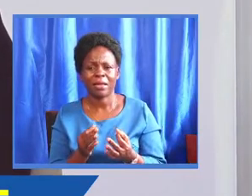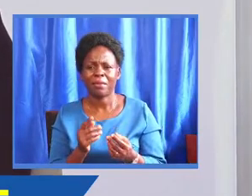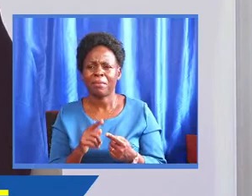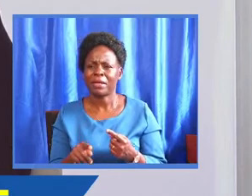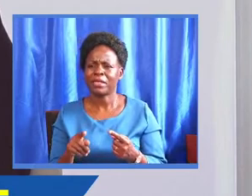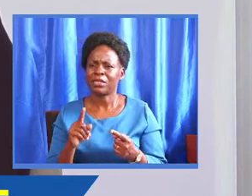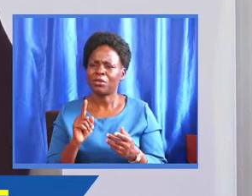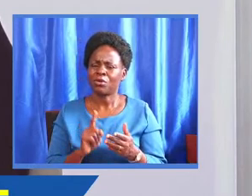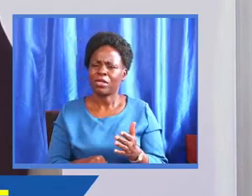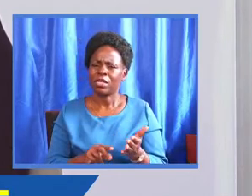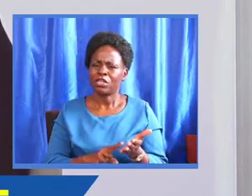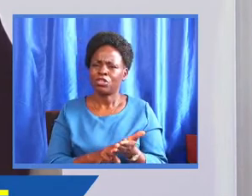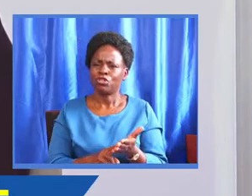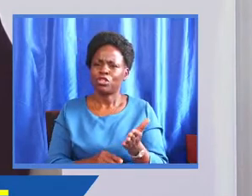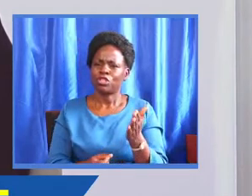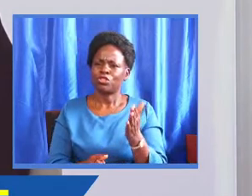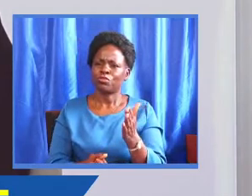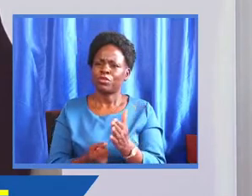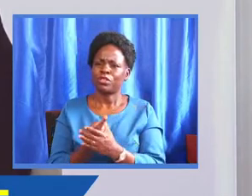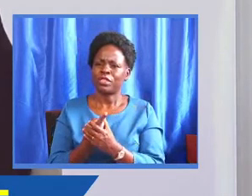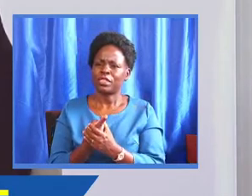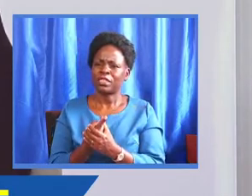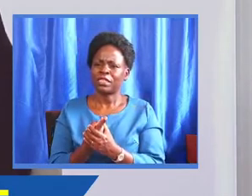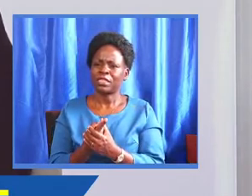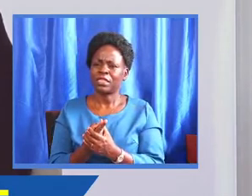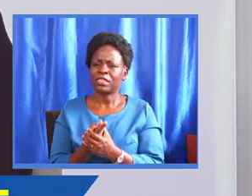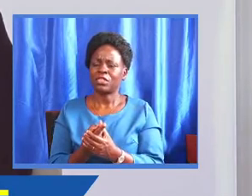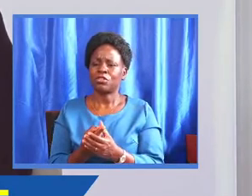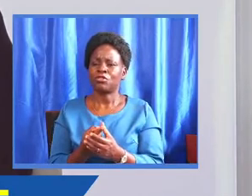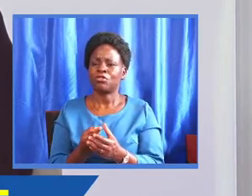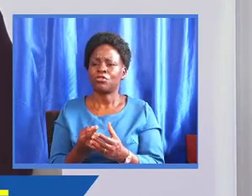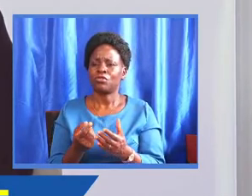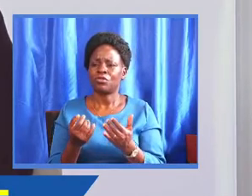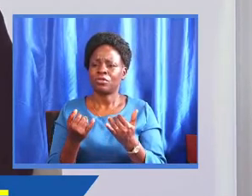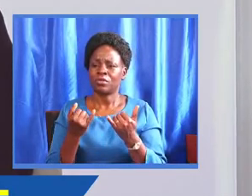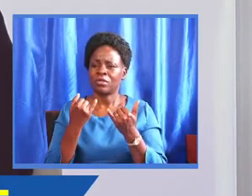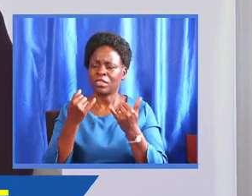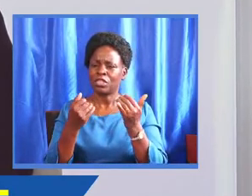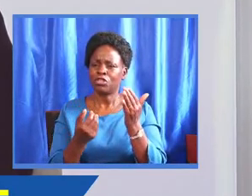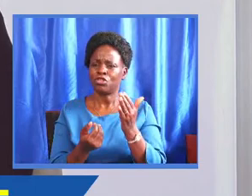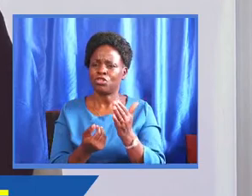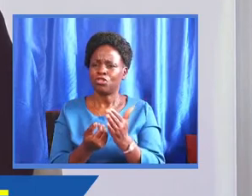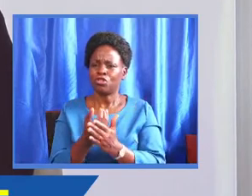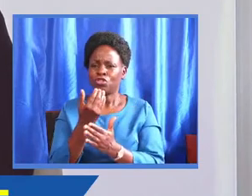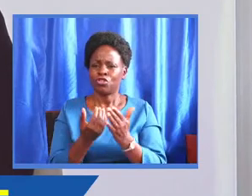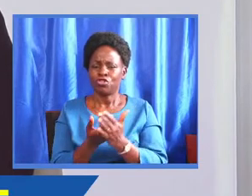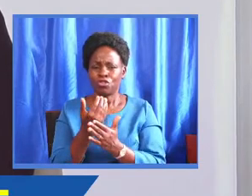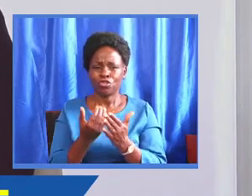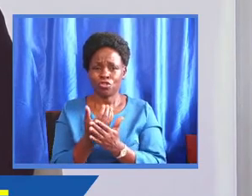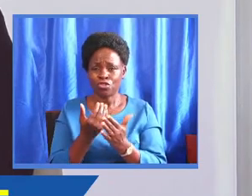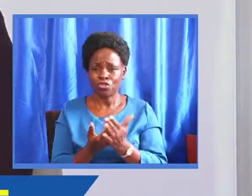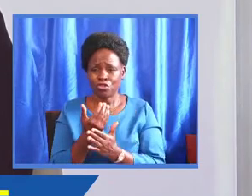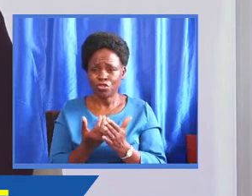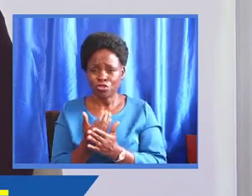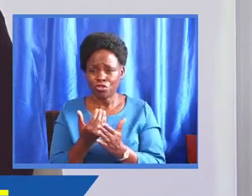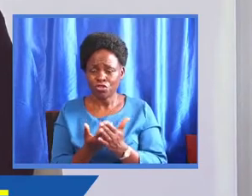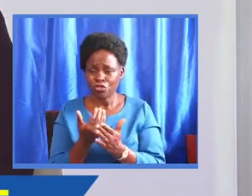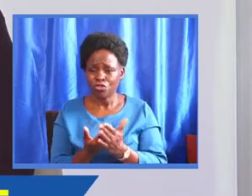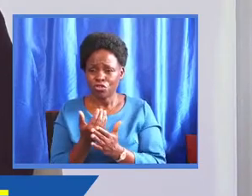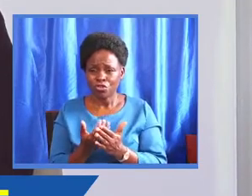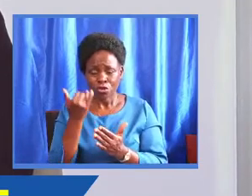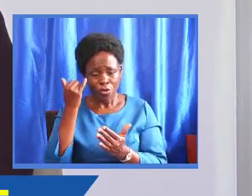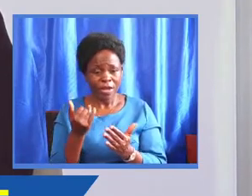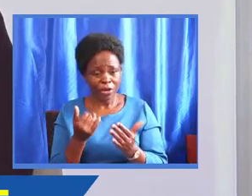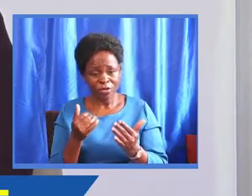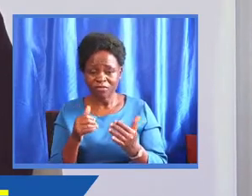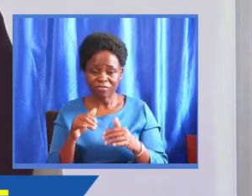I would maybe use this opportunity to is to embrace our new innovation of electronic invoicing. Now, that tells us